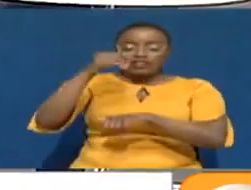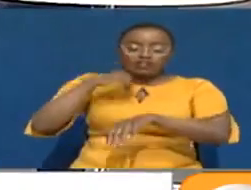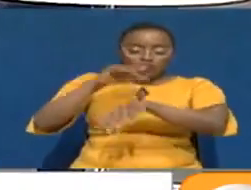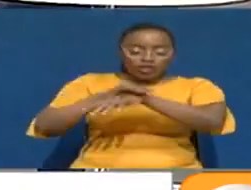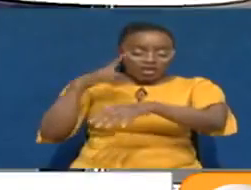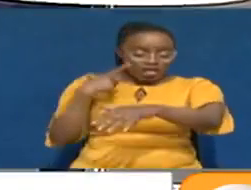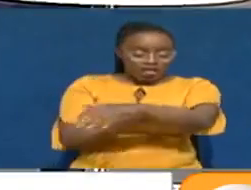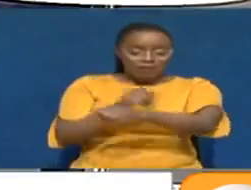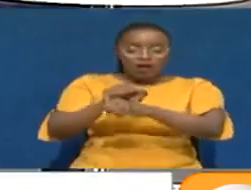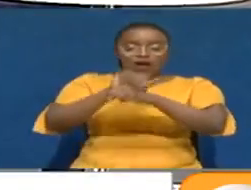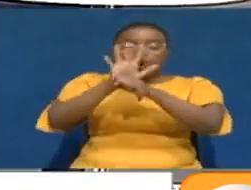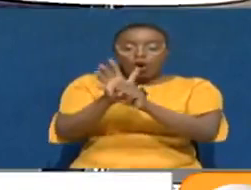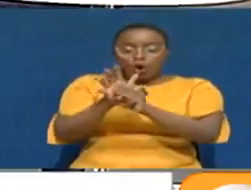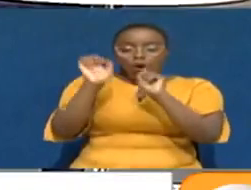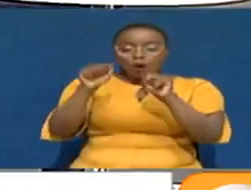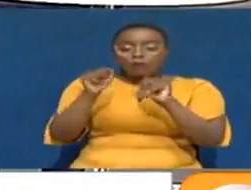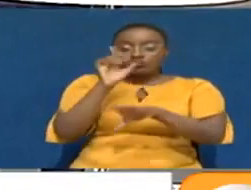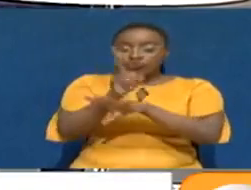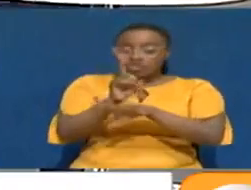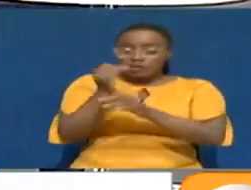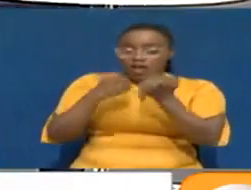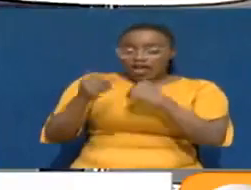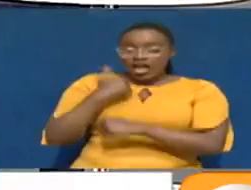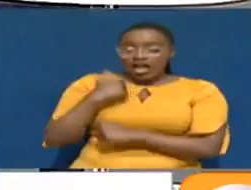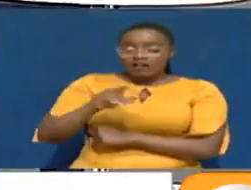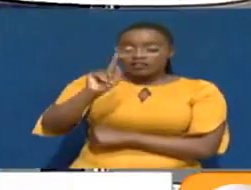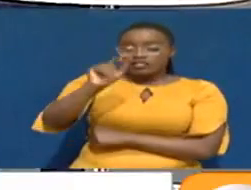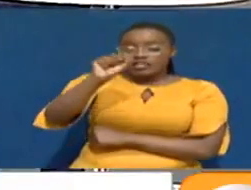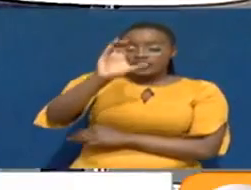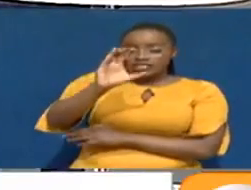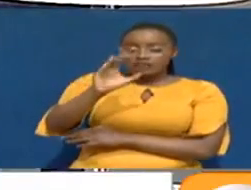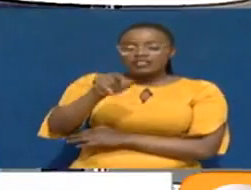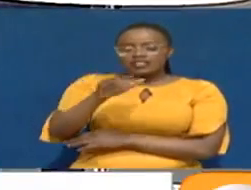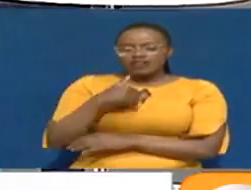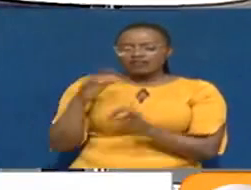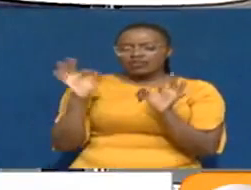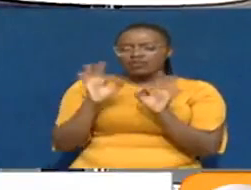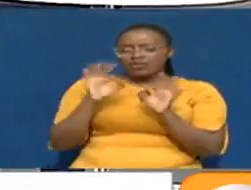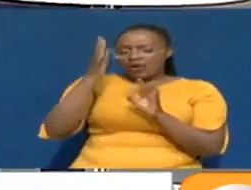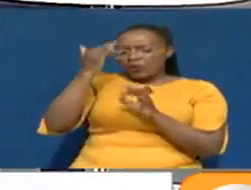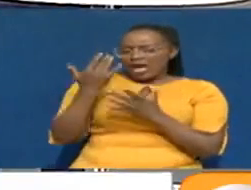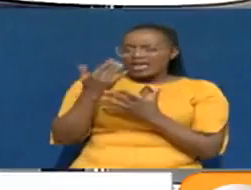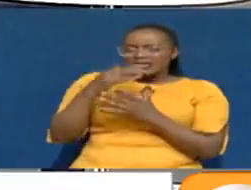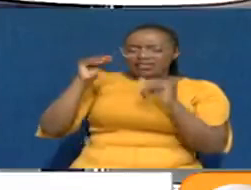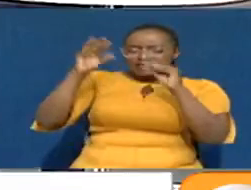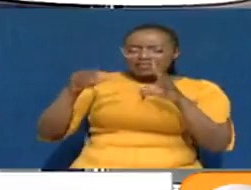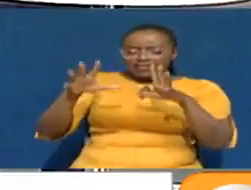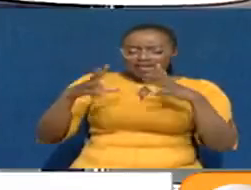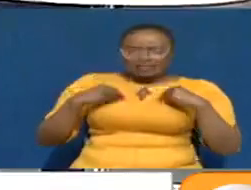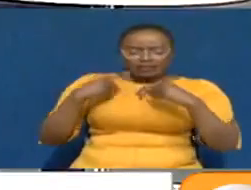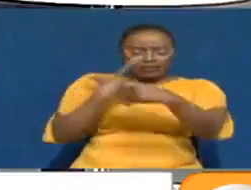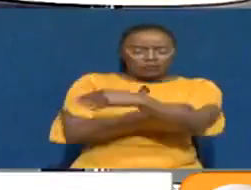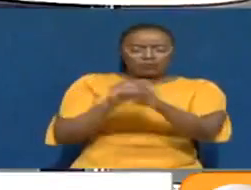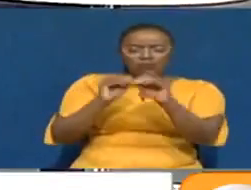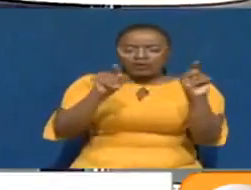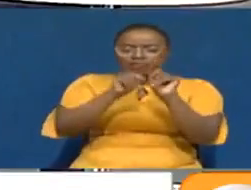get a COVID-19 jab or risk facing disciplinary action. Teacher Service Commission is dismayed by the low uptake of the vaccine by teachers,